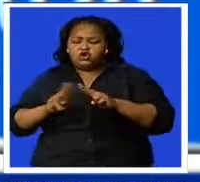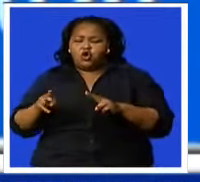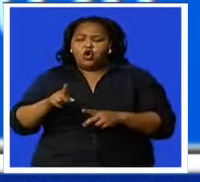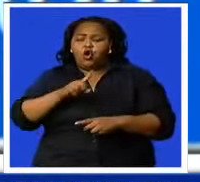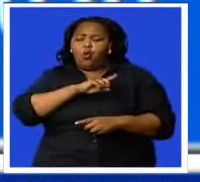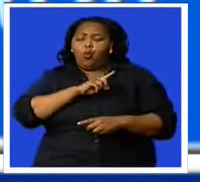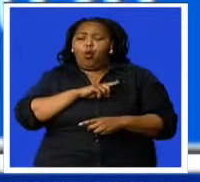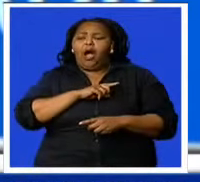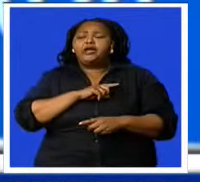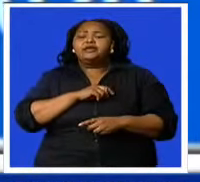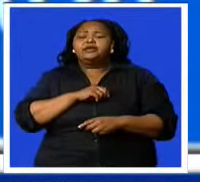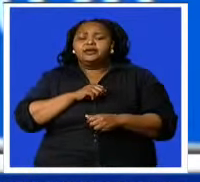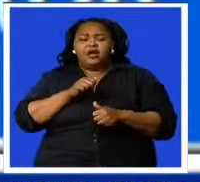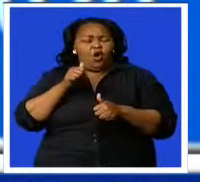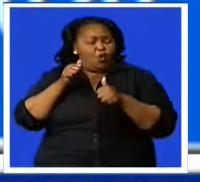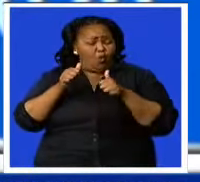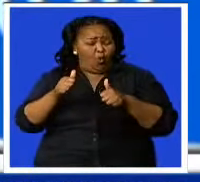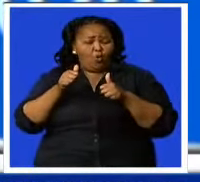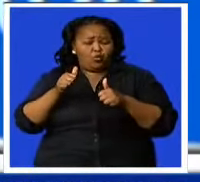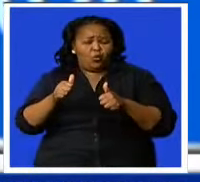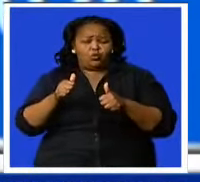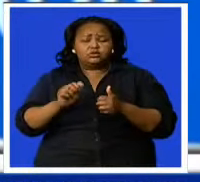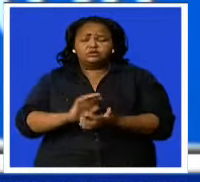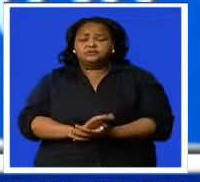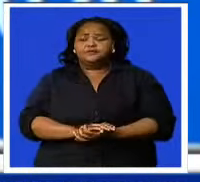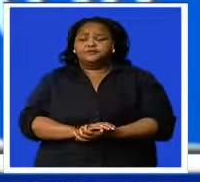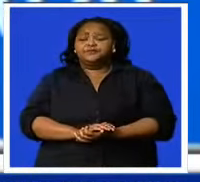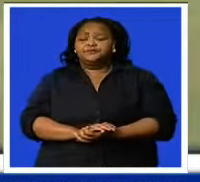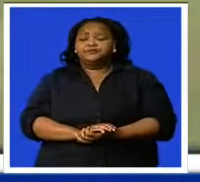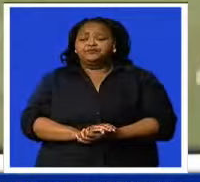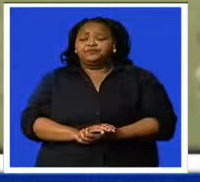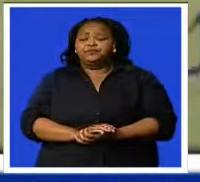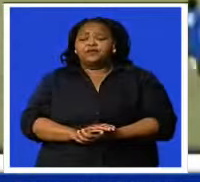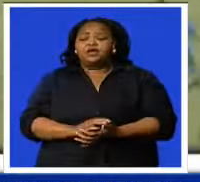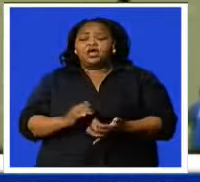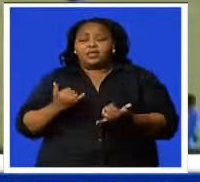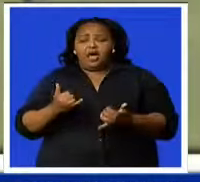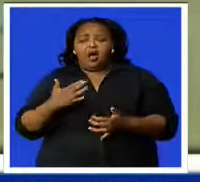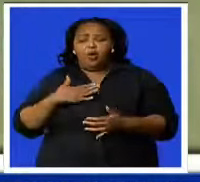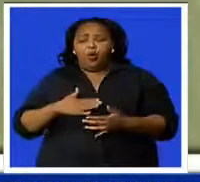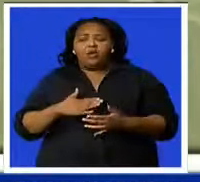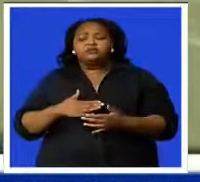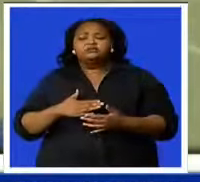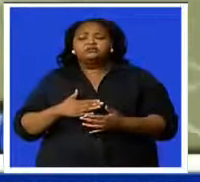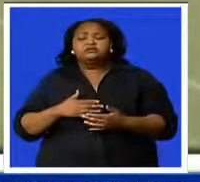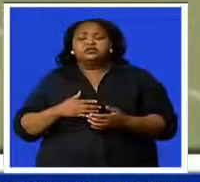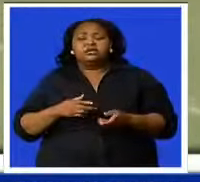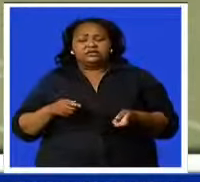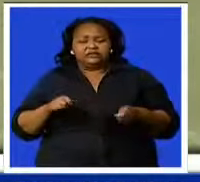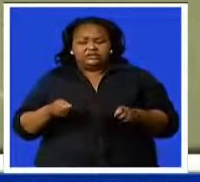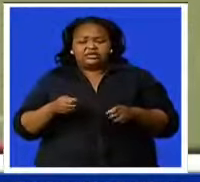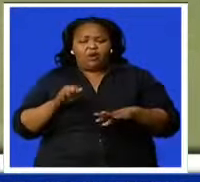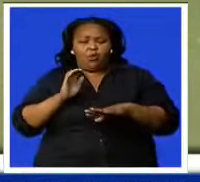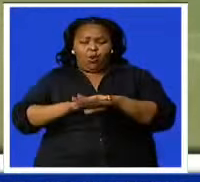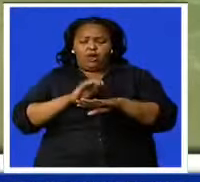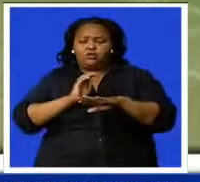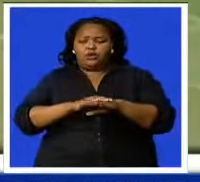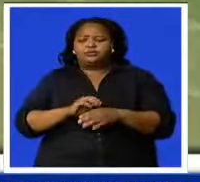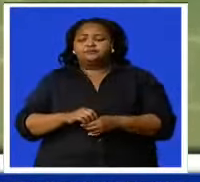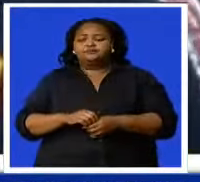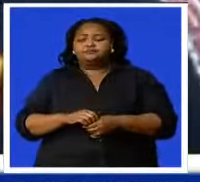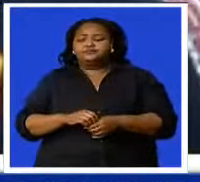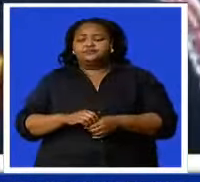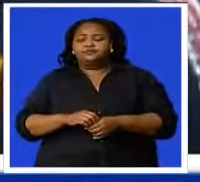so we just had to be good defensively. Kanti ngomqeqeshi weAngola Hendrik